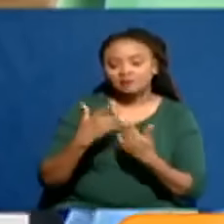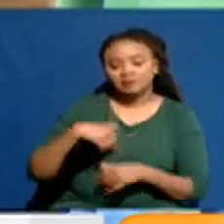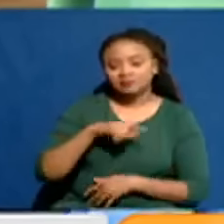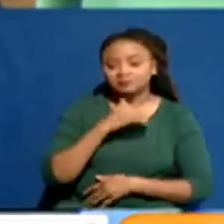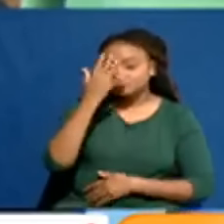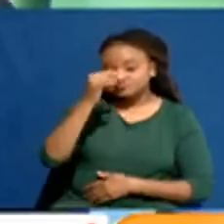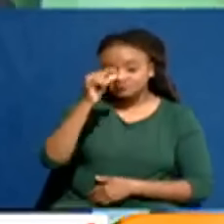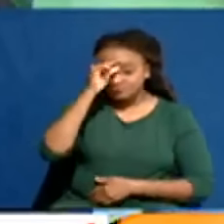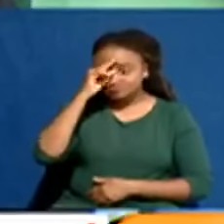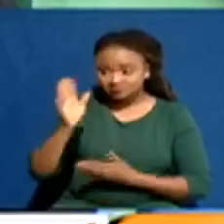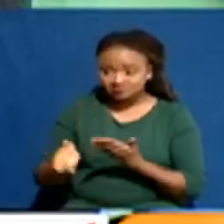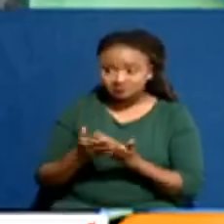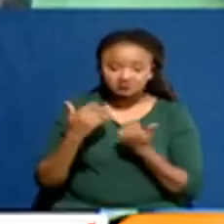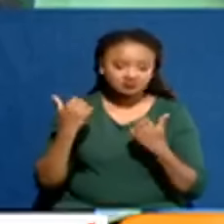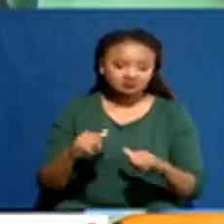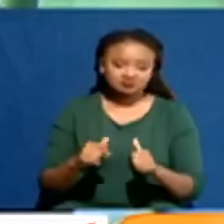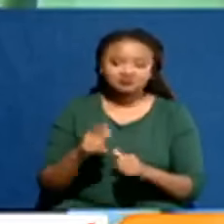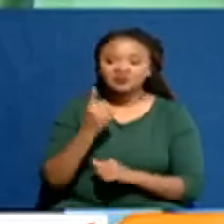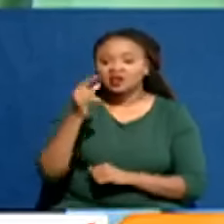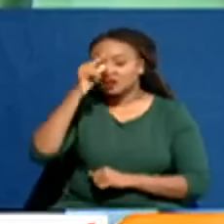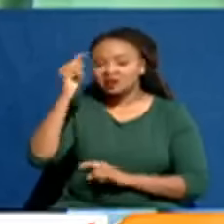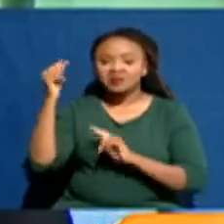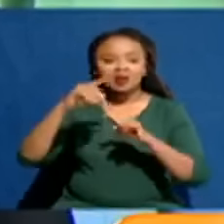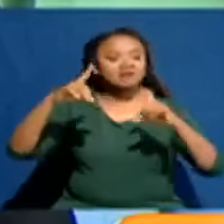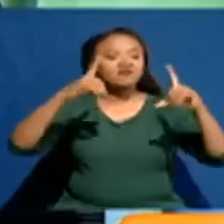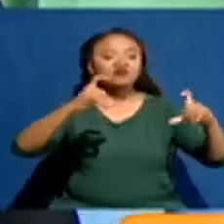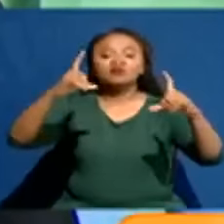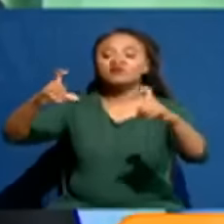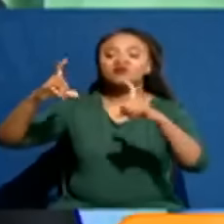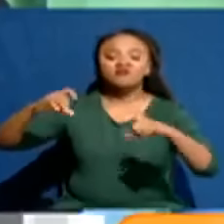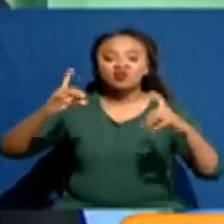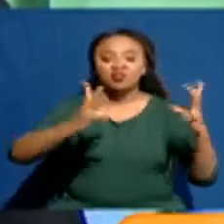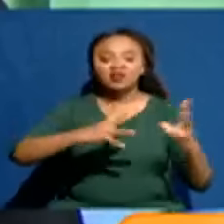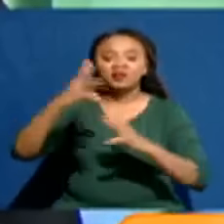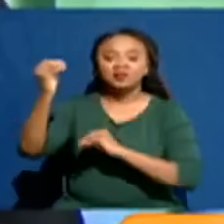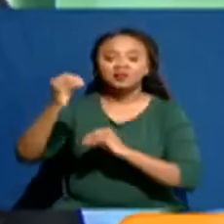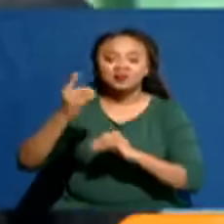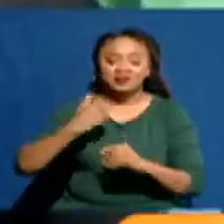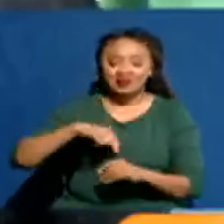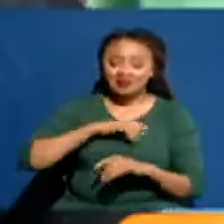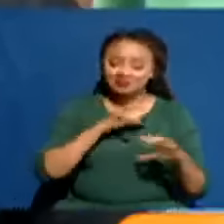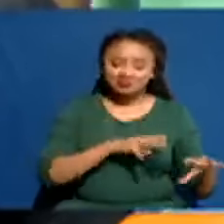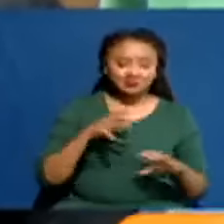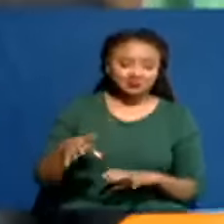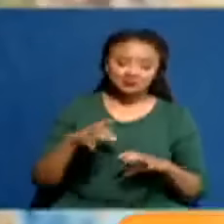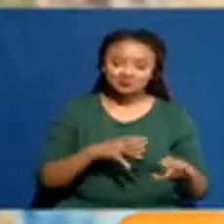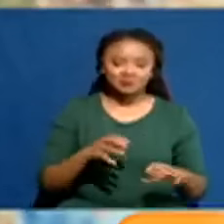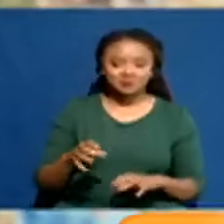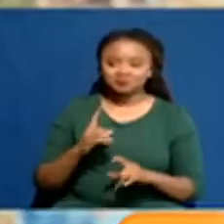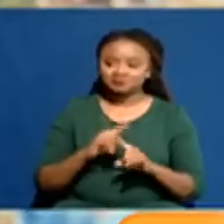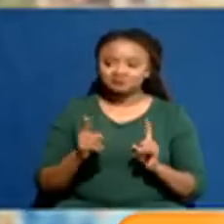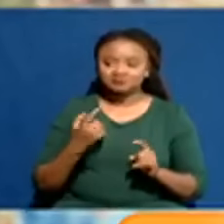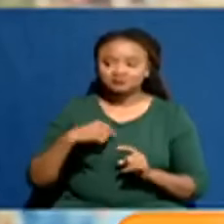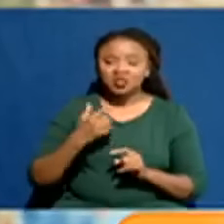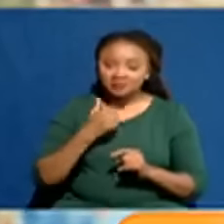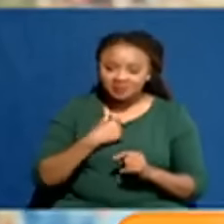janga. Wanakuja wanapiga picha huko juu na wanaenda, so sisi ndio waadhiriwa, lazima tushughulike. I need